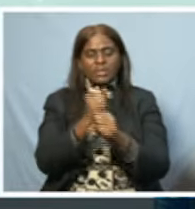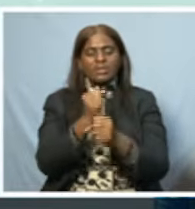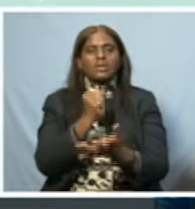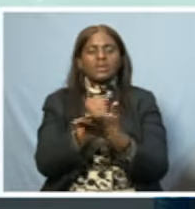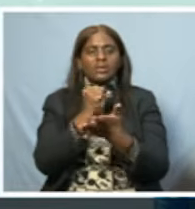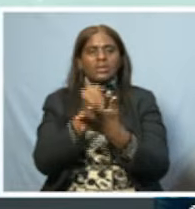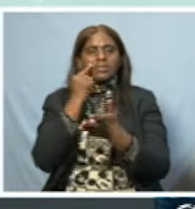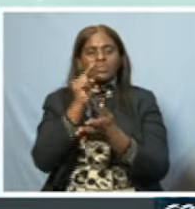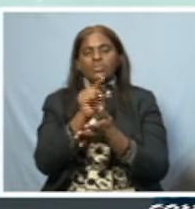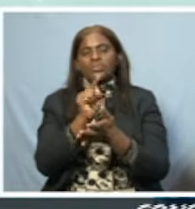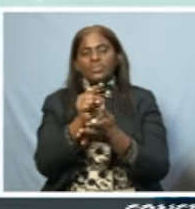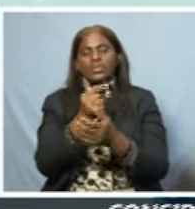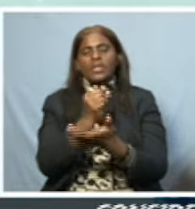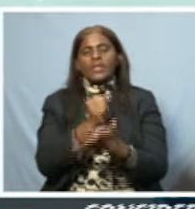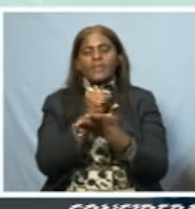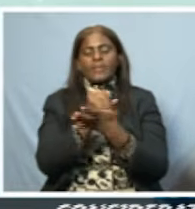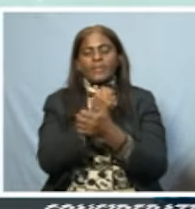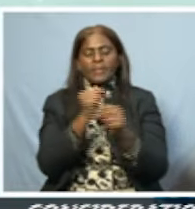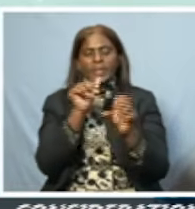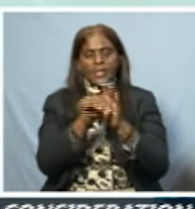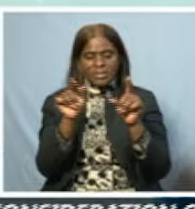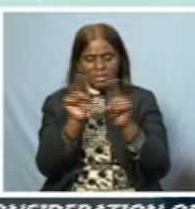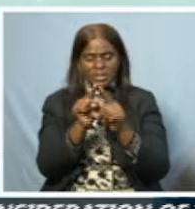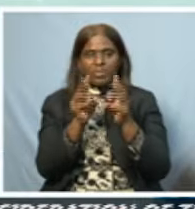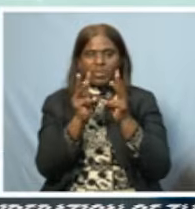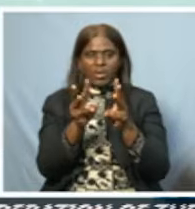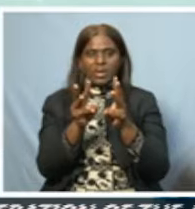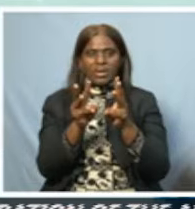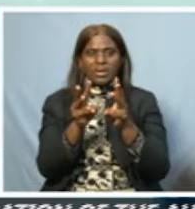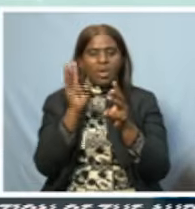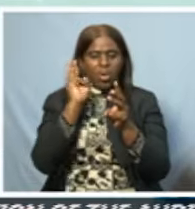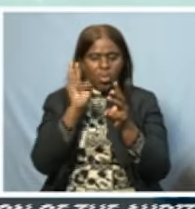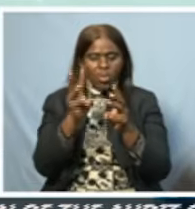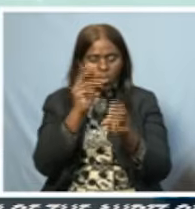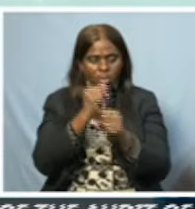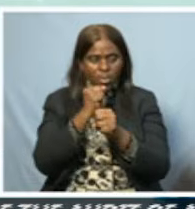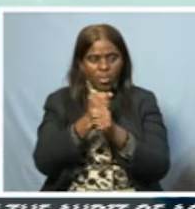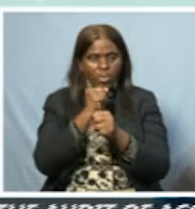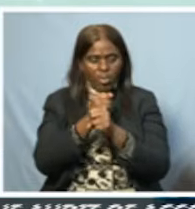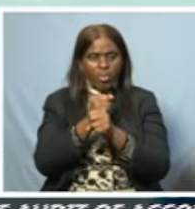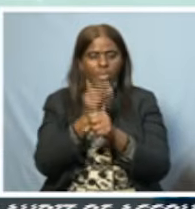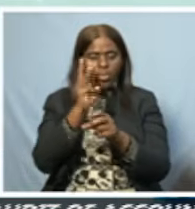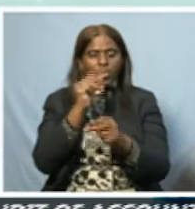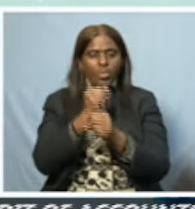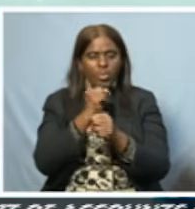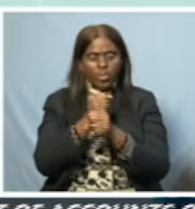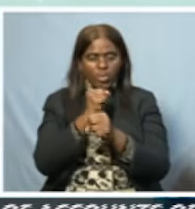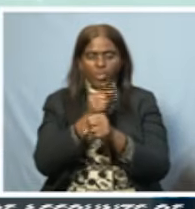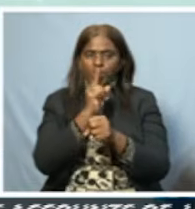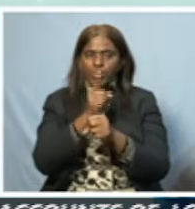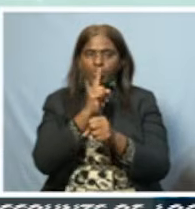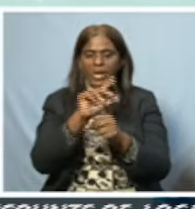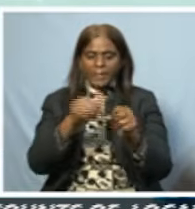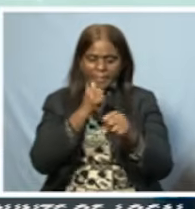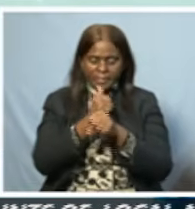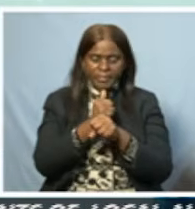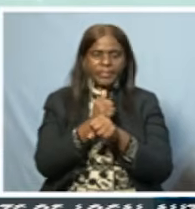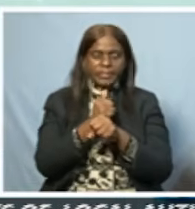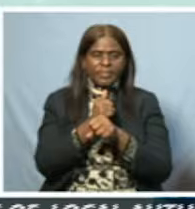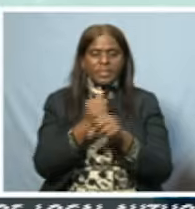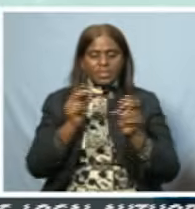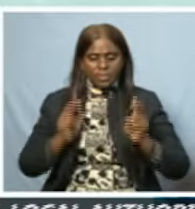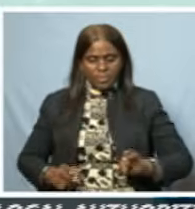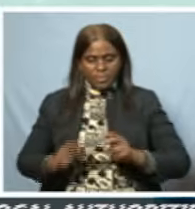for relief. In that way, we will operate optional. The station is established,